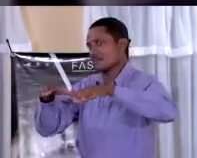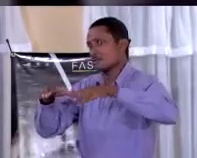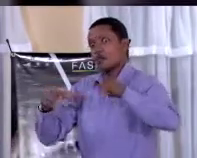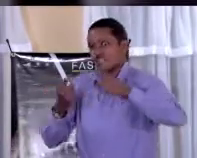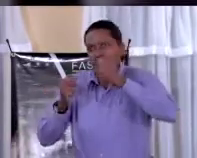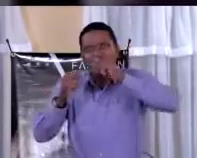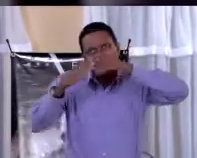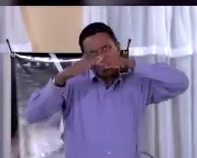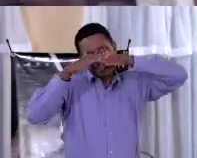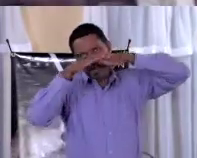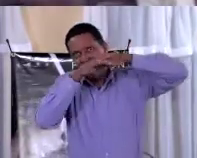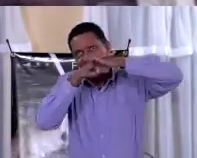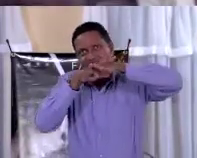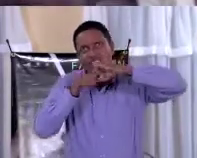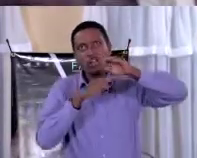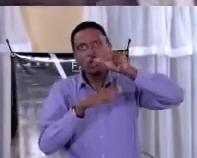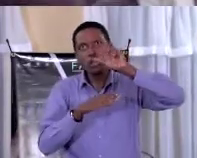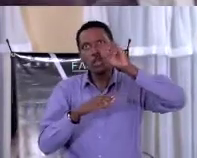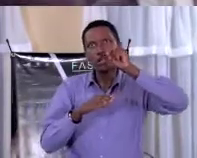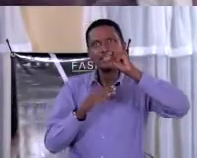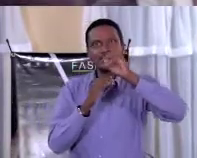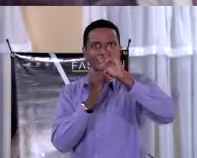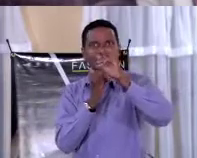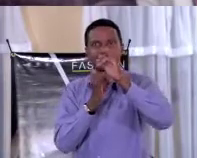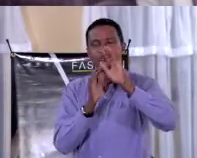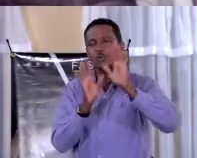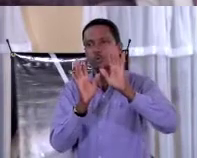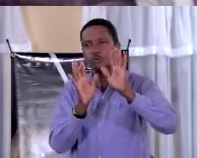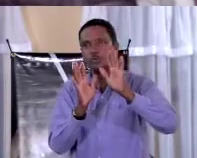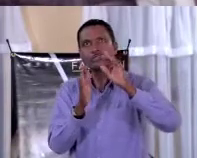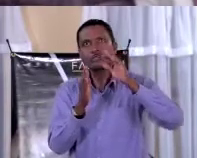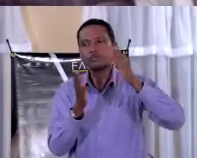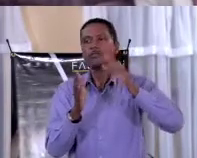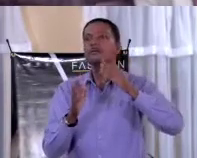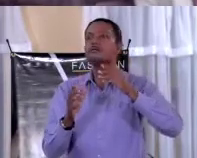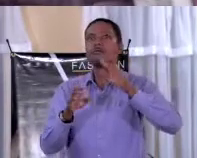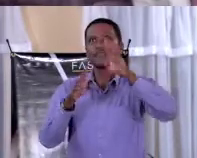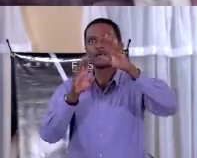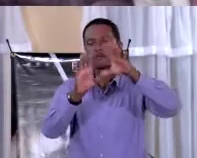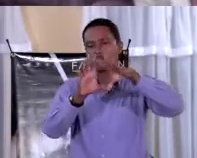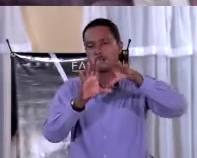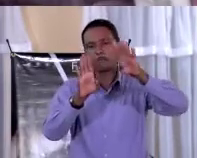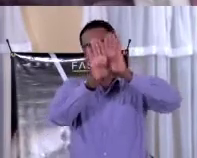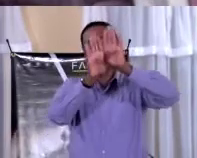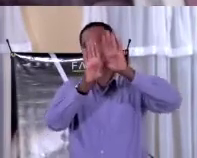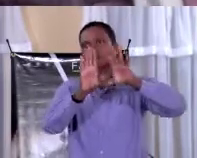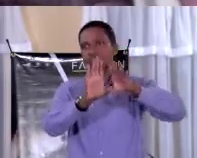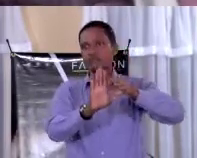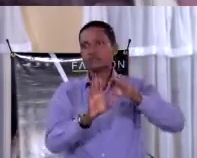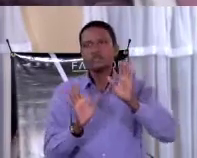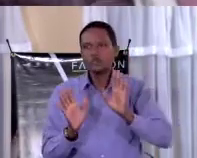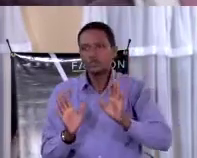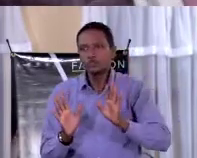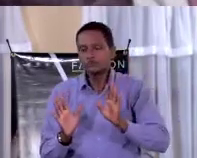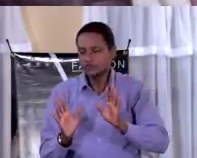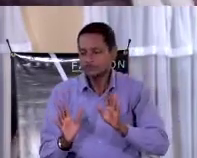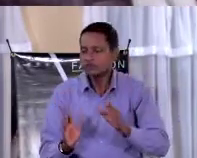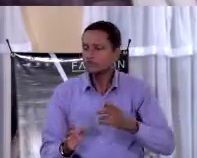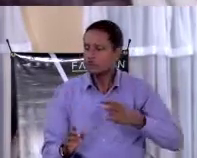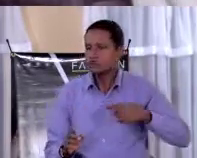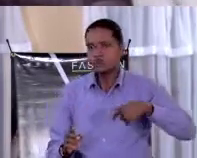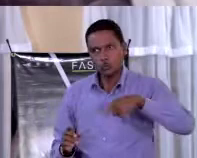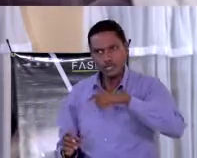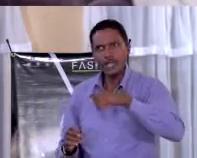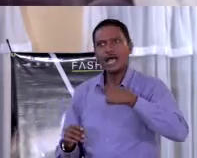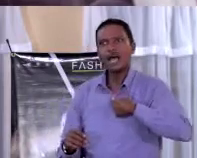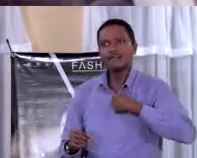has to be that way. I thought it was a natural thing, so that's what I have been doing. And that's what eased my way in, and I'm getting into